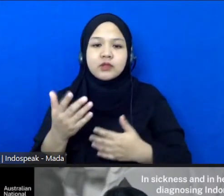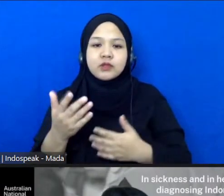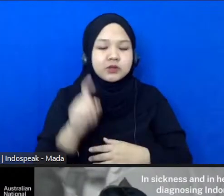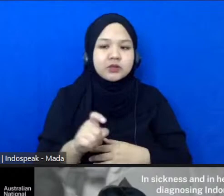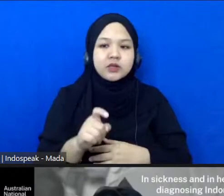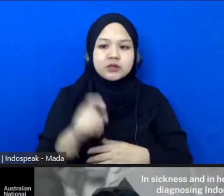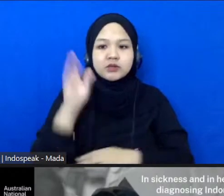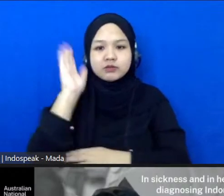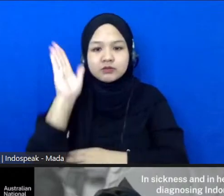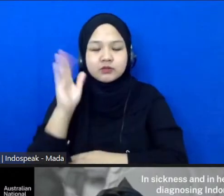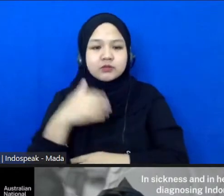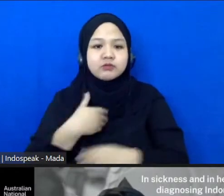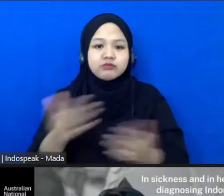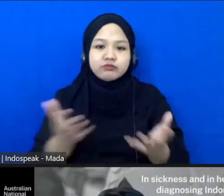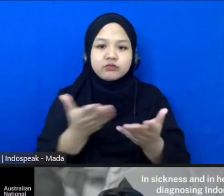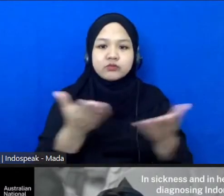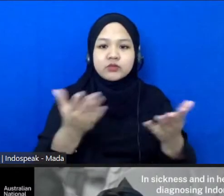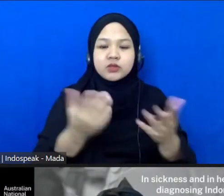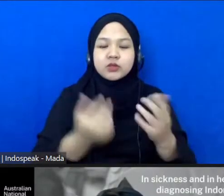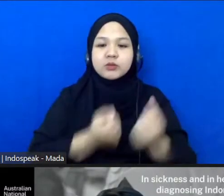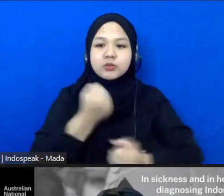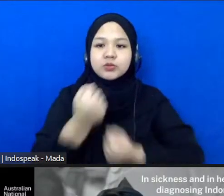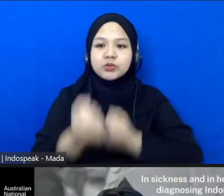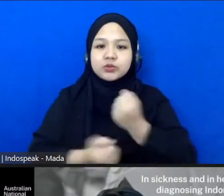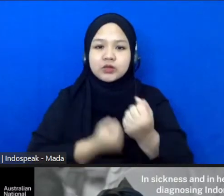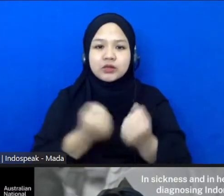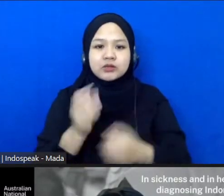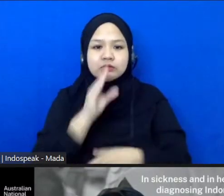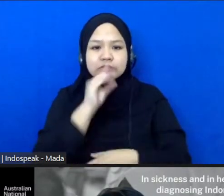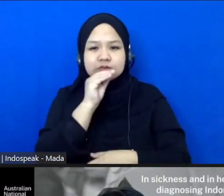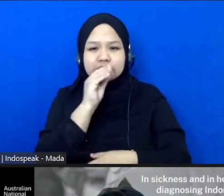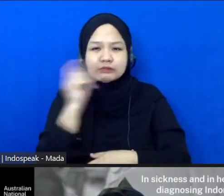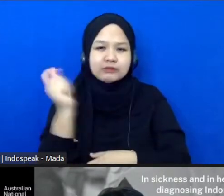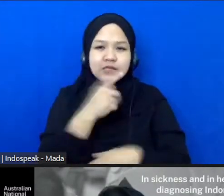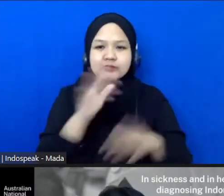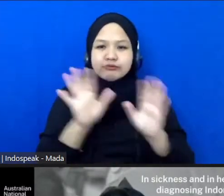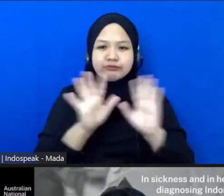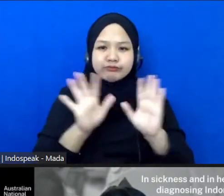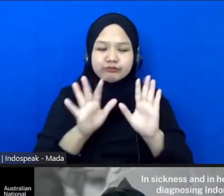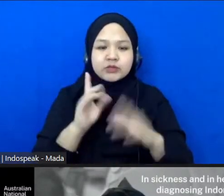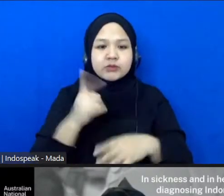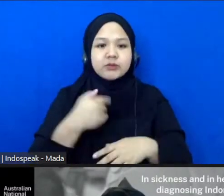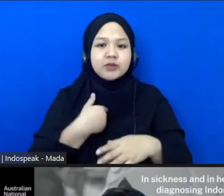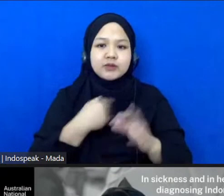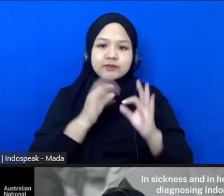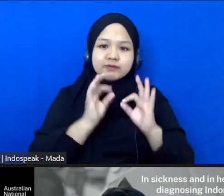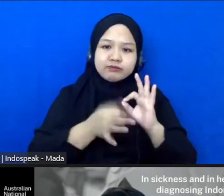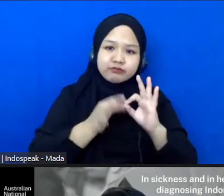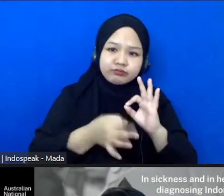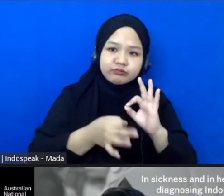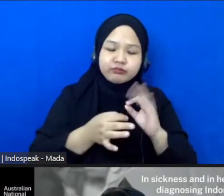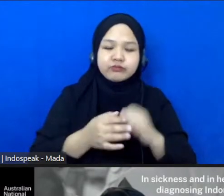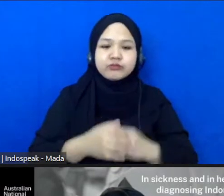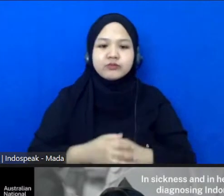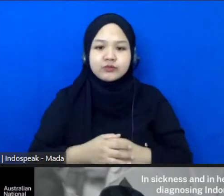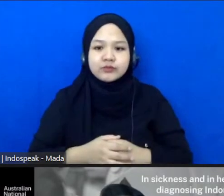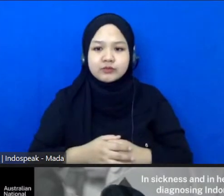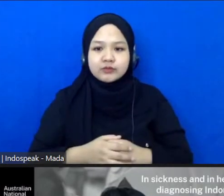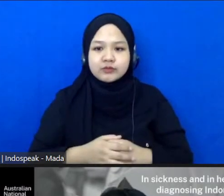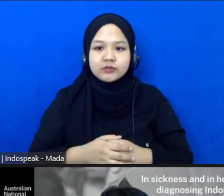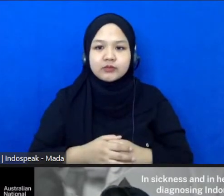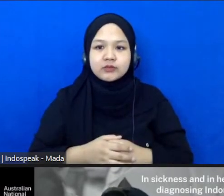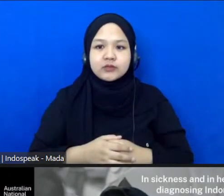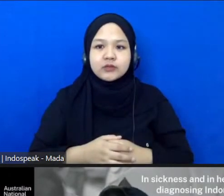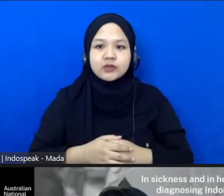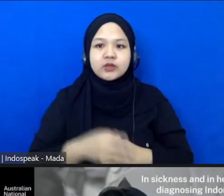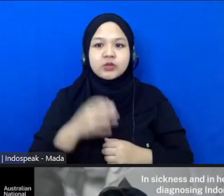I really encourage you to try and not speak too fast, because we have signing and translation, and it really makes their job